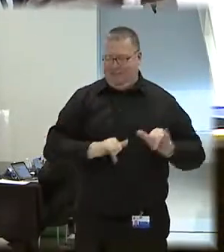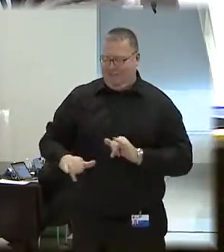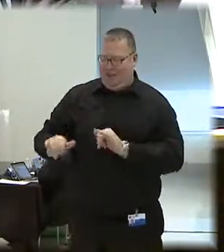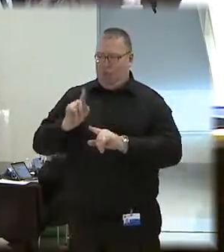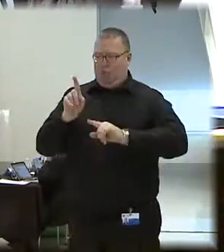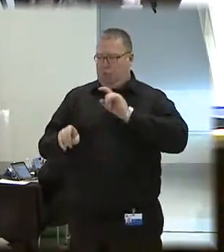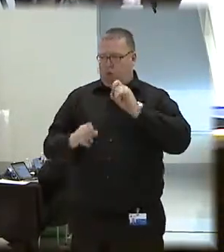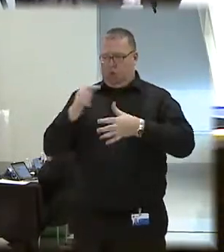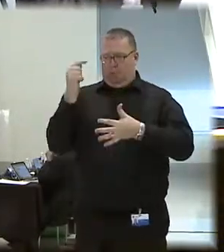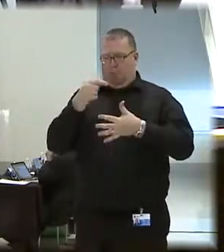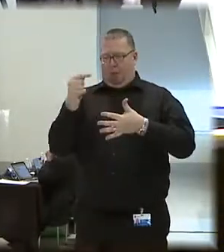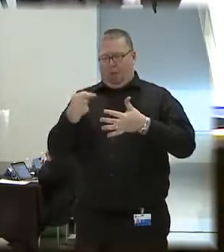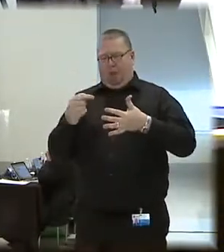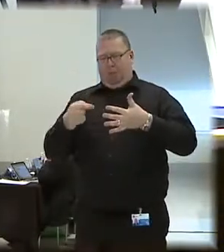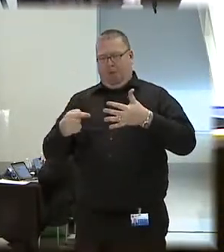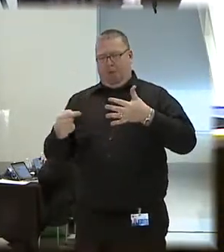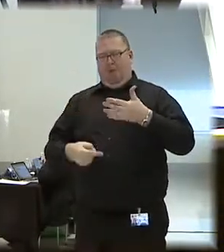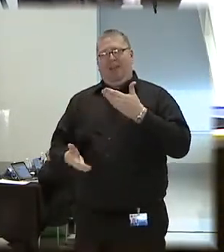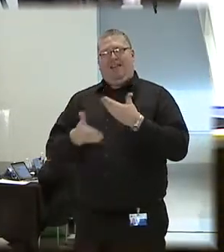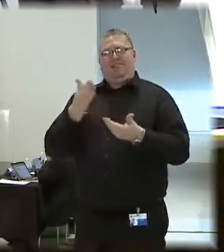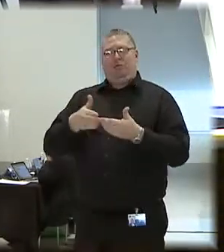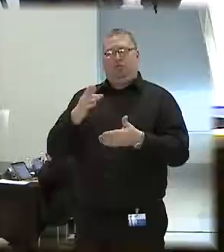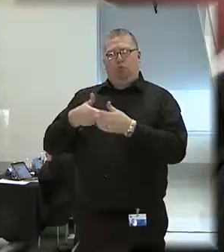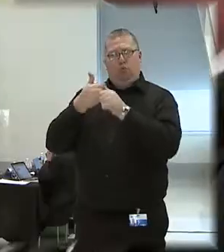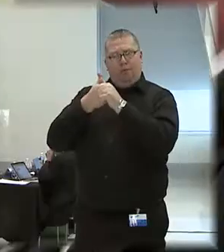Okay, first one was,